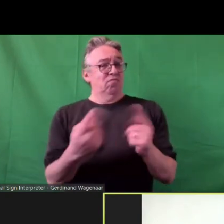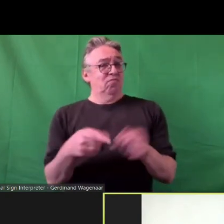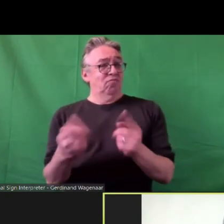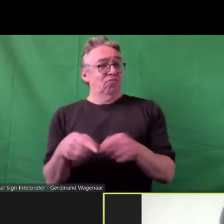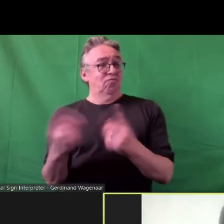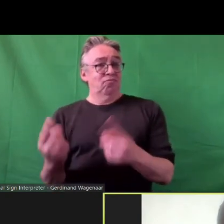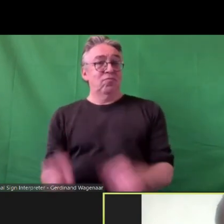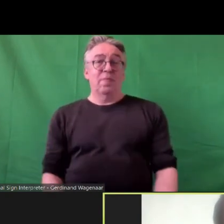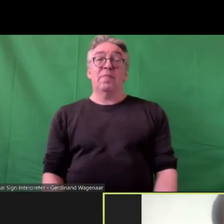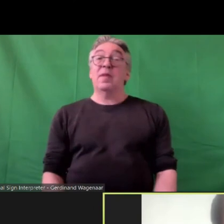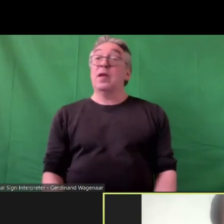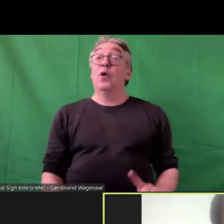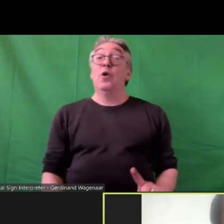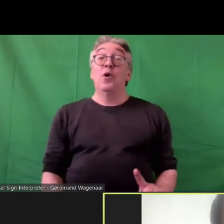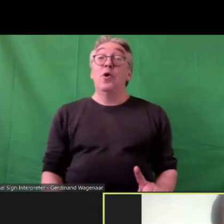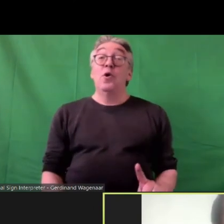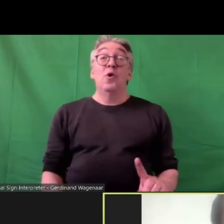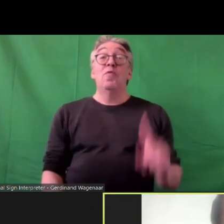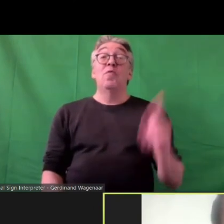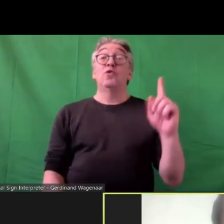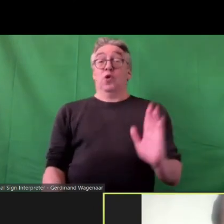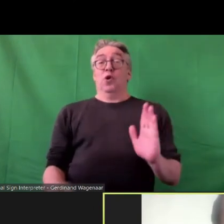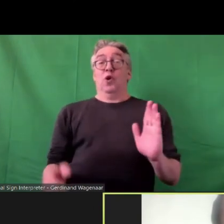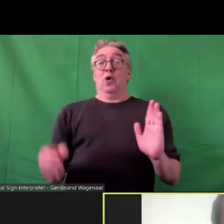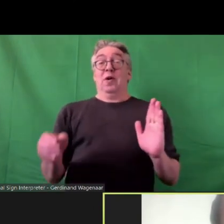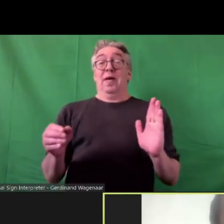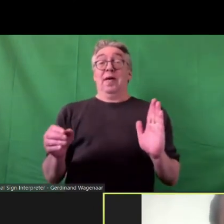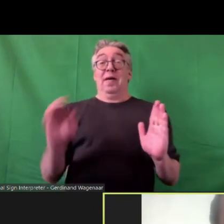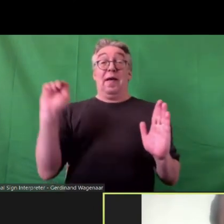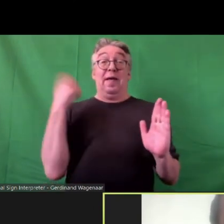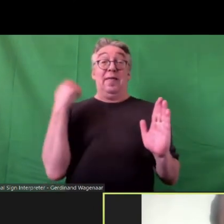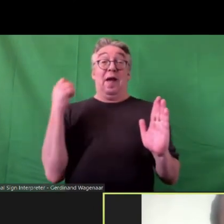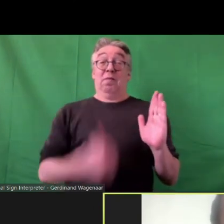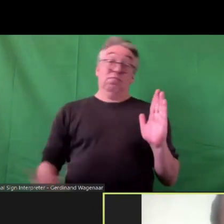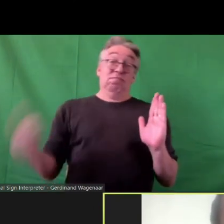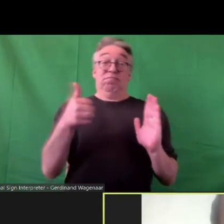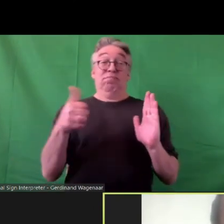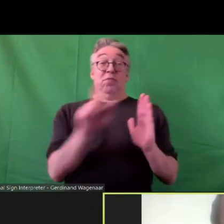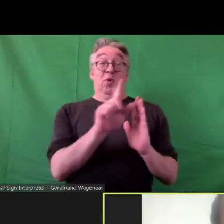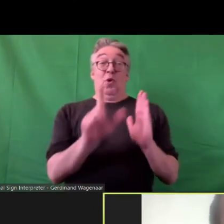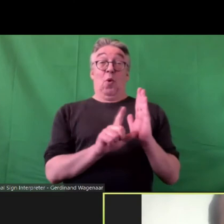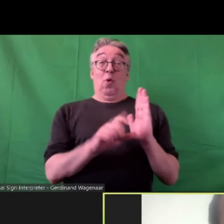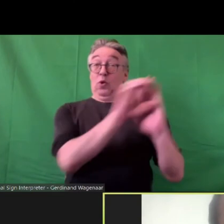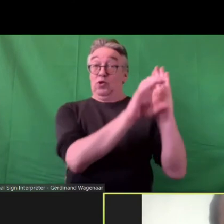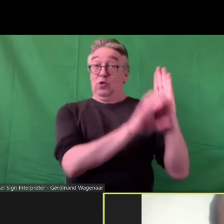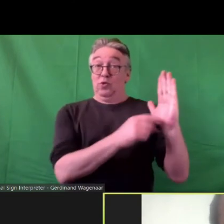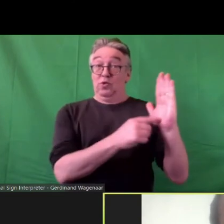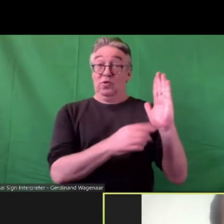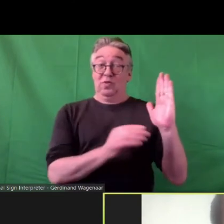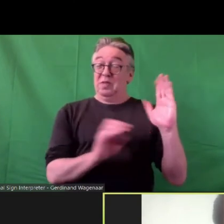and foremost, our Constitution of Kenya that clearly talks about the affirmative action